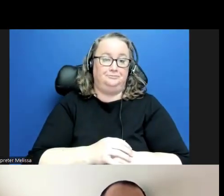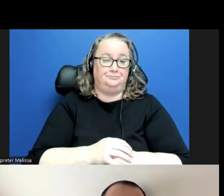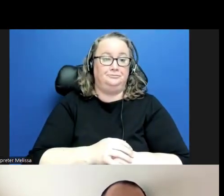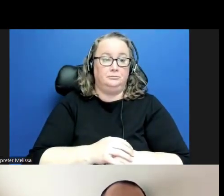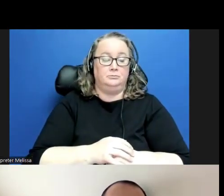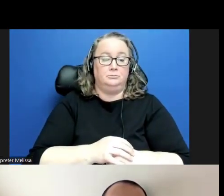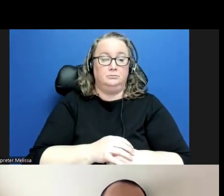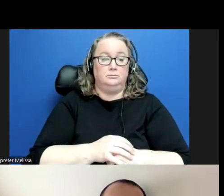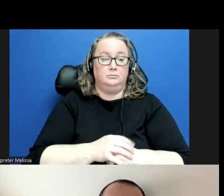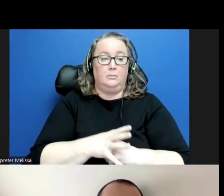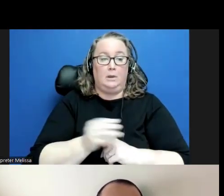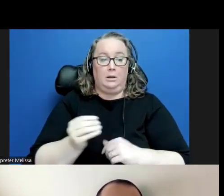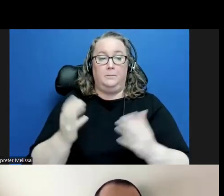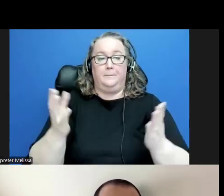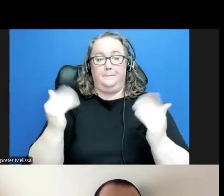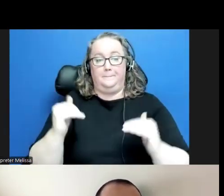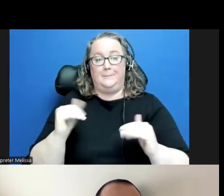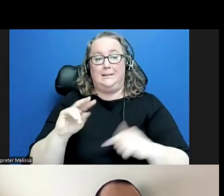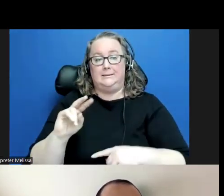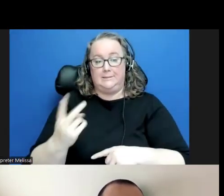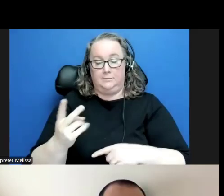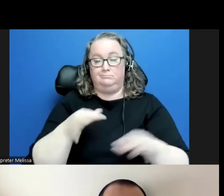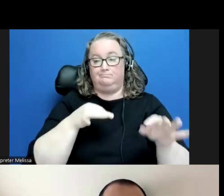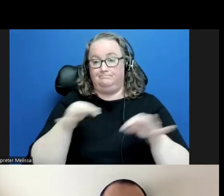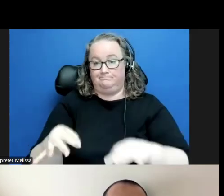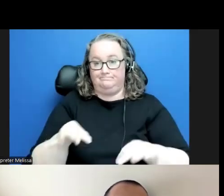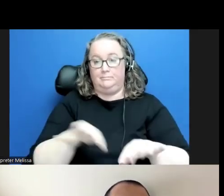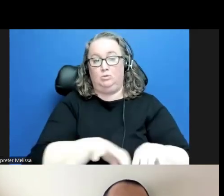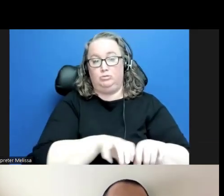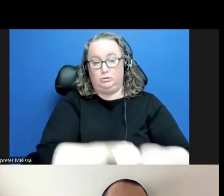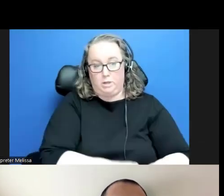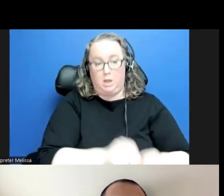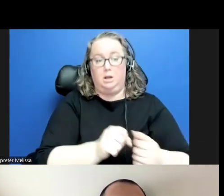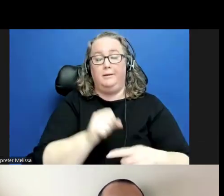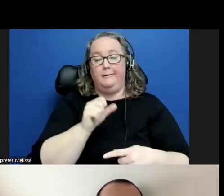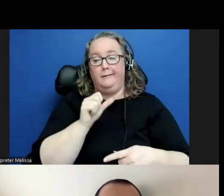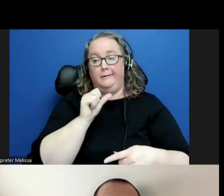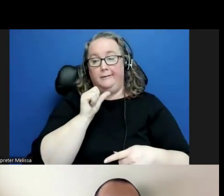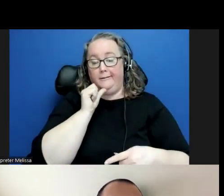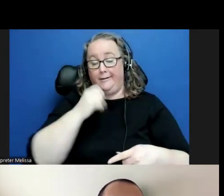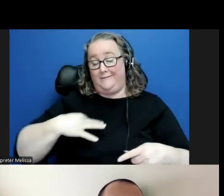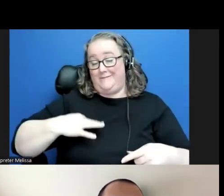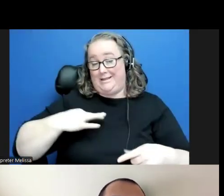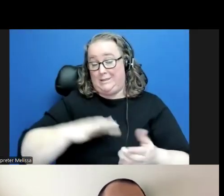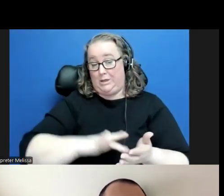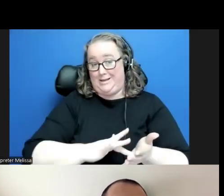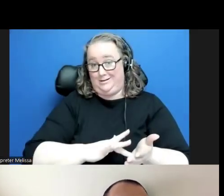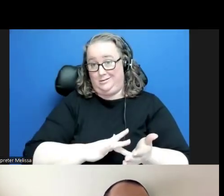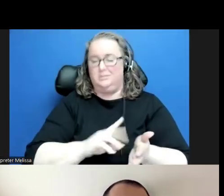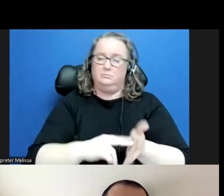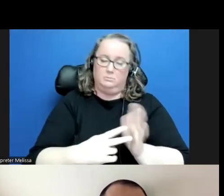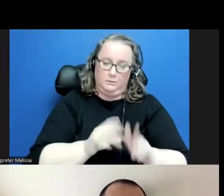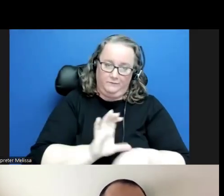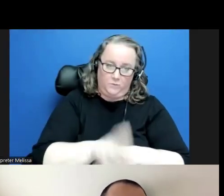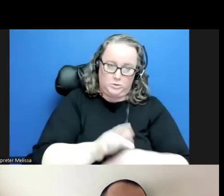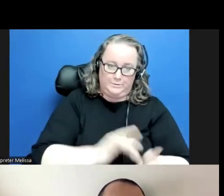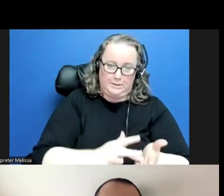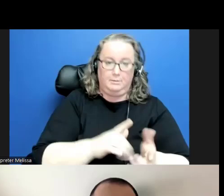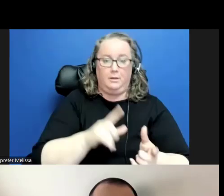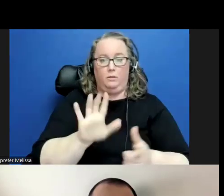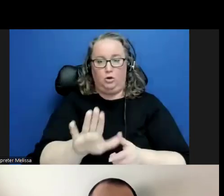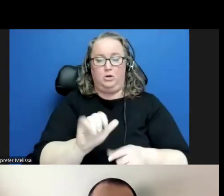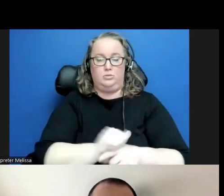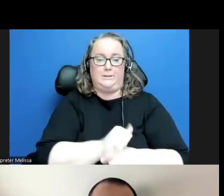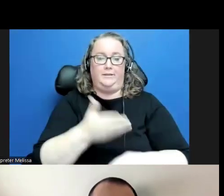detailed discussion of restraint, involuntary medication, and seclusion policies and practices